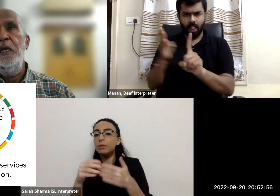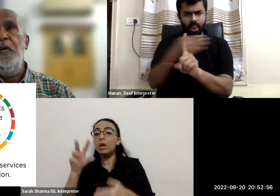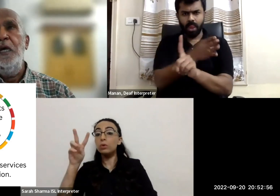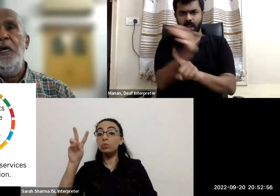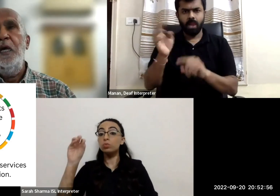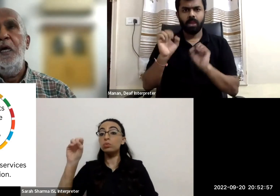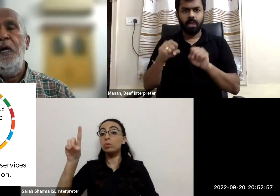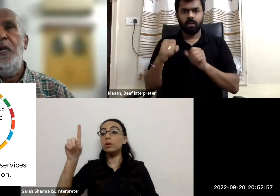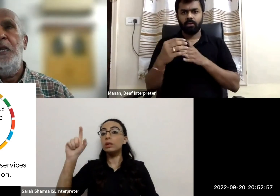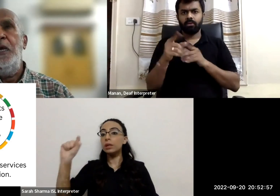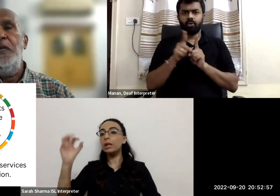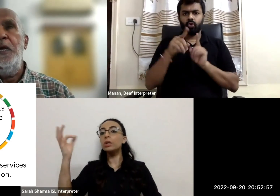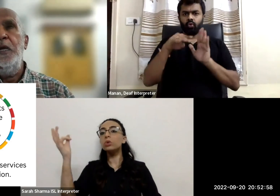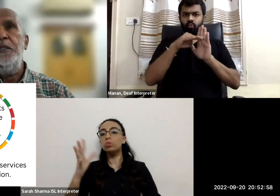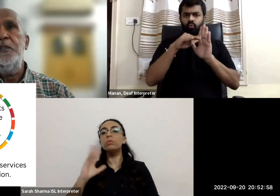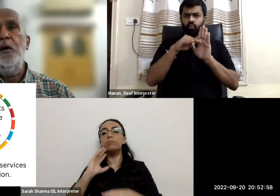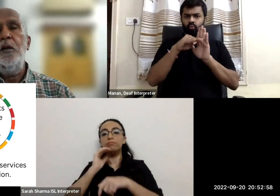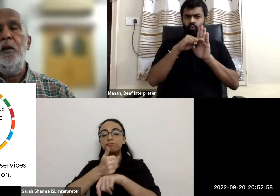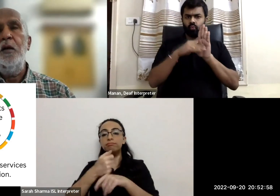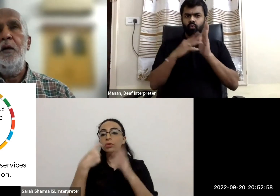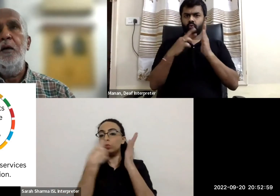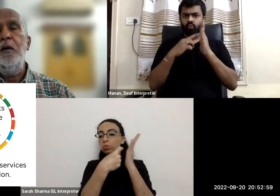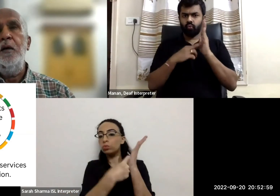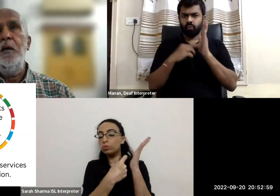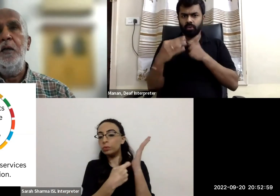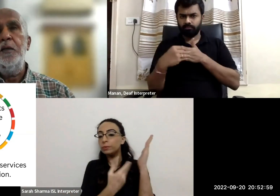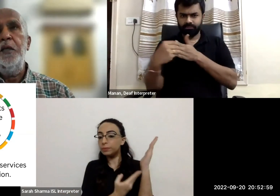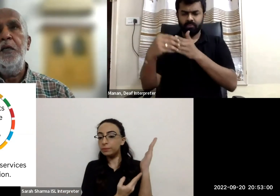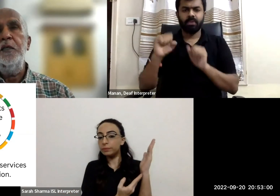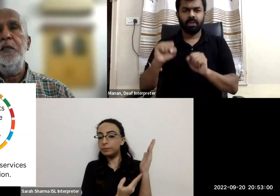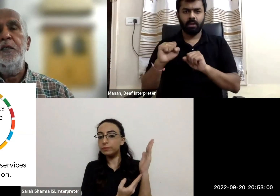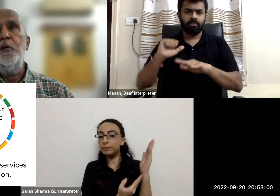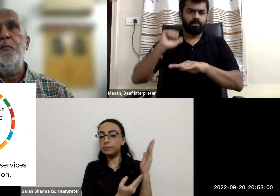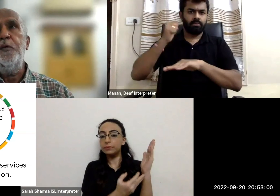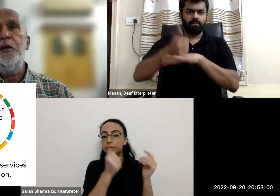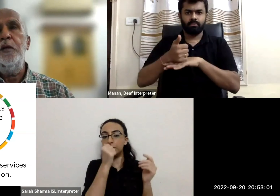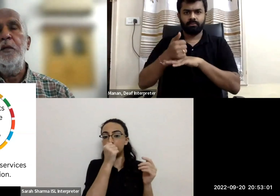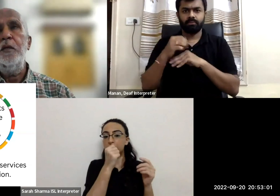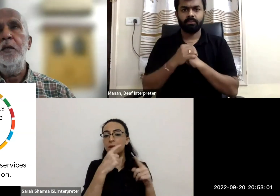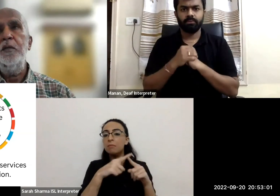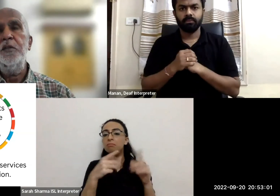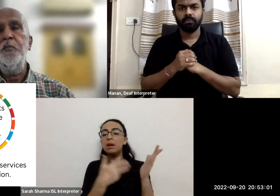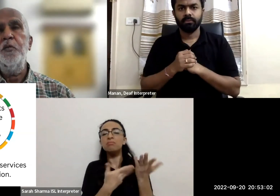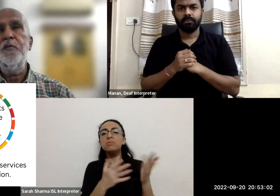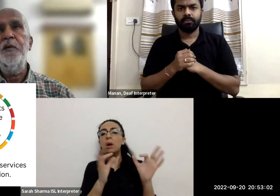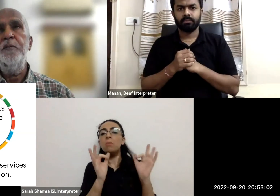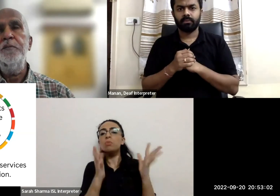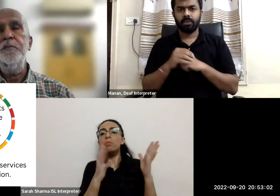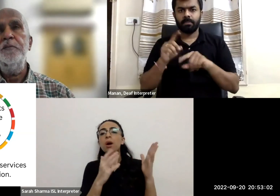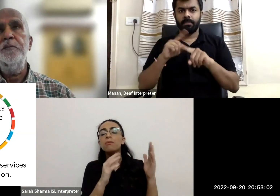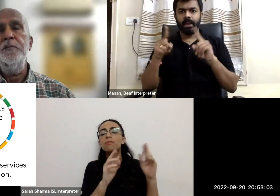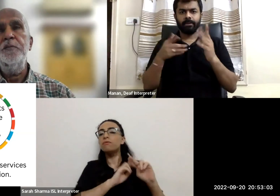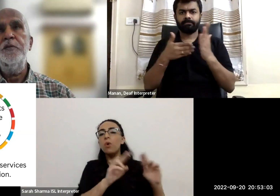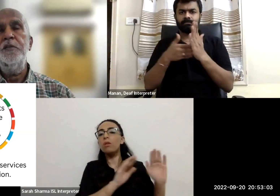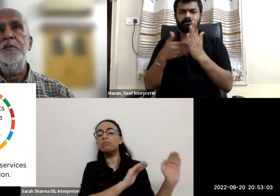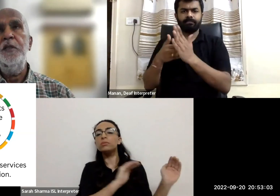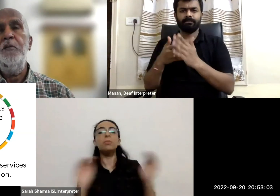2010, and that is not taken its proper support